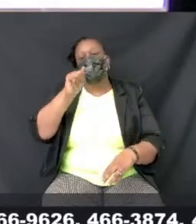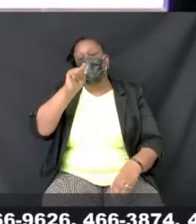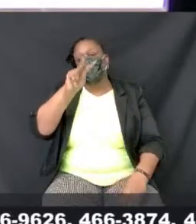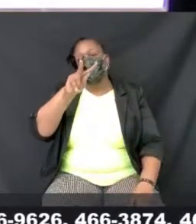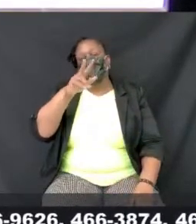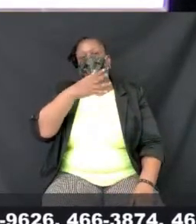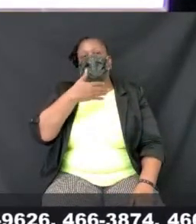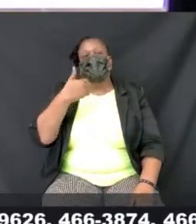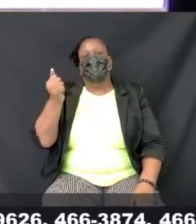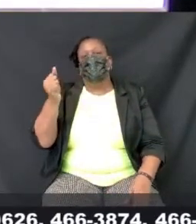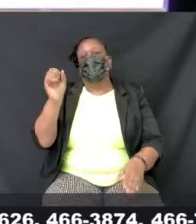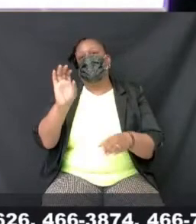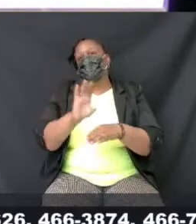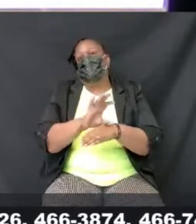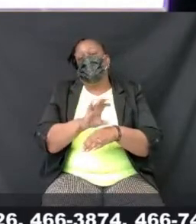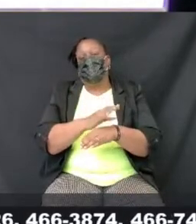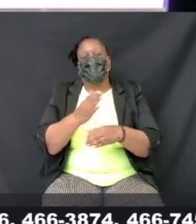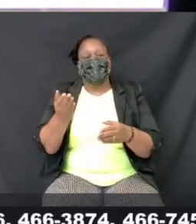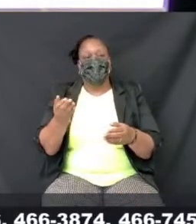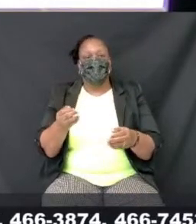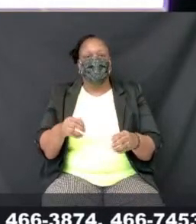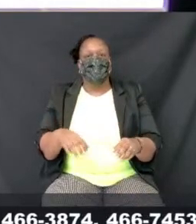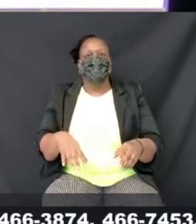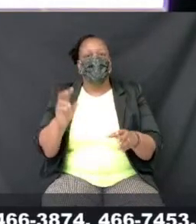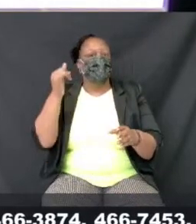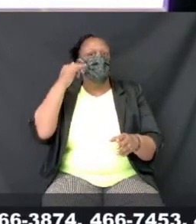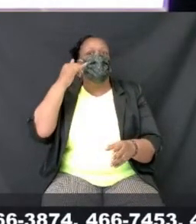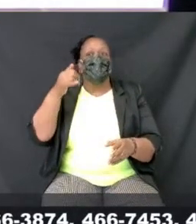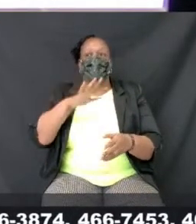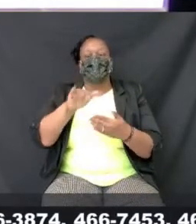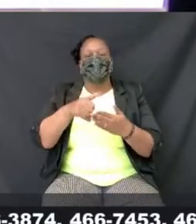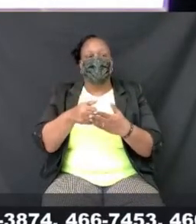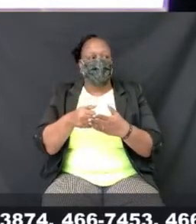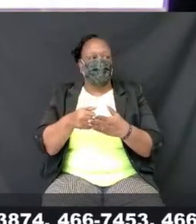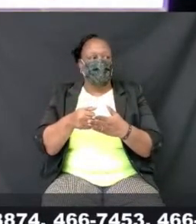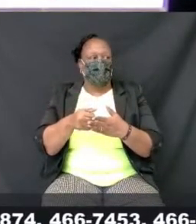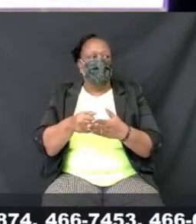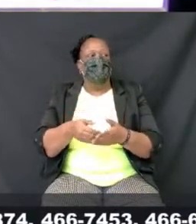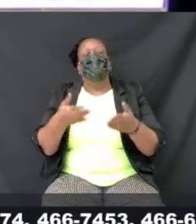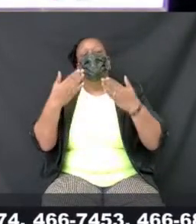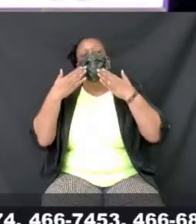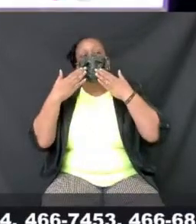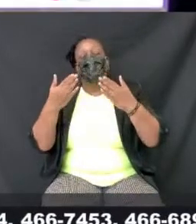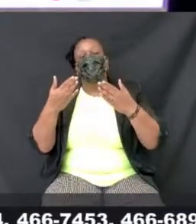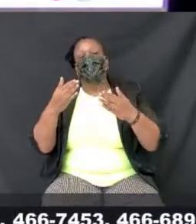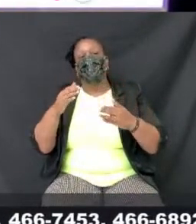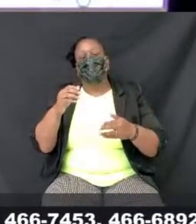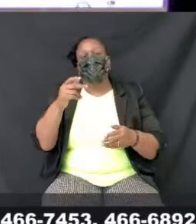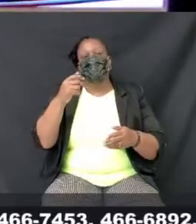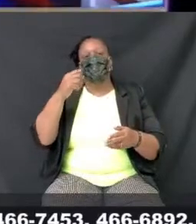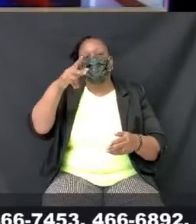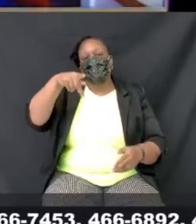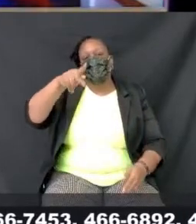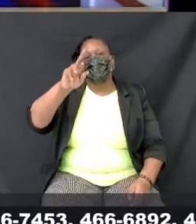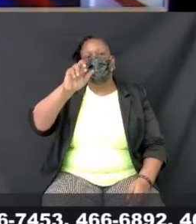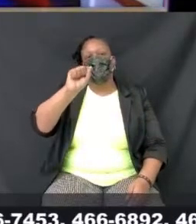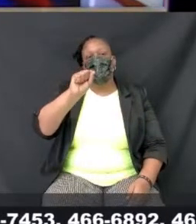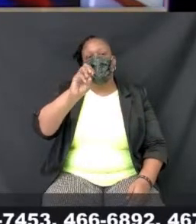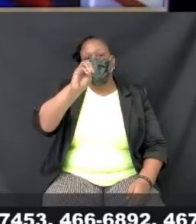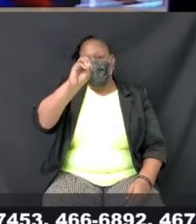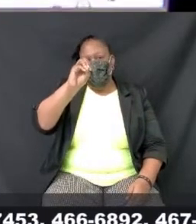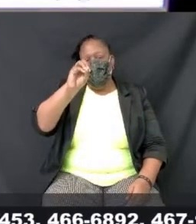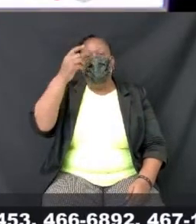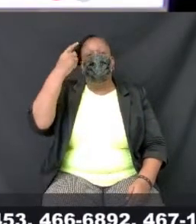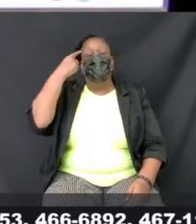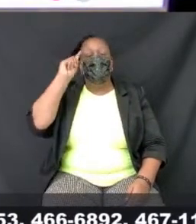and social media. We also thank Ms. Michelle Rodriguez, the Public Relations Officer